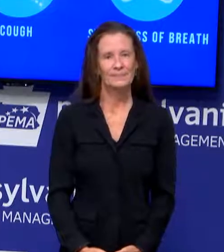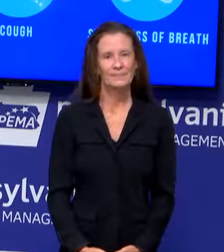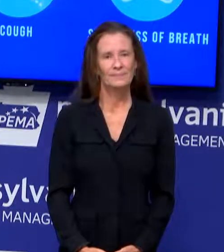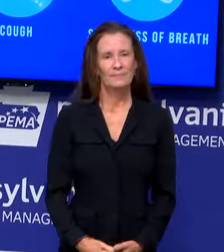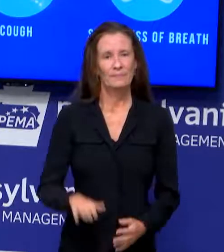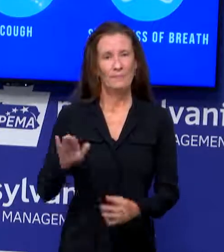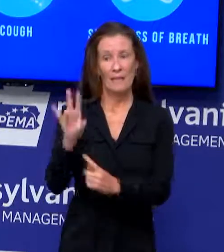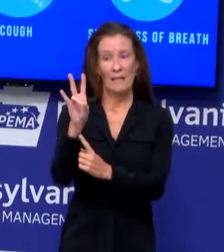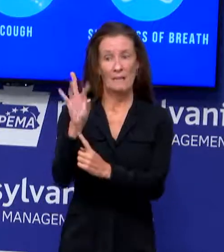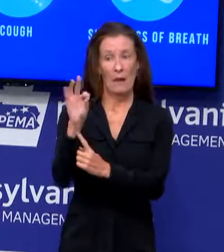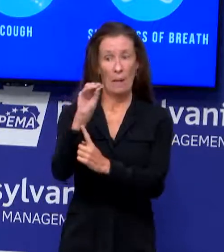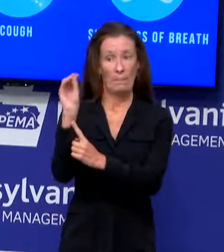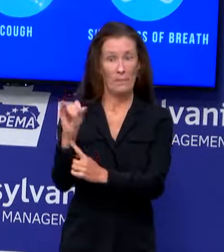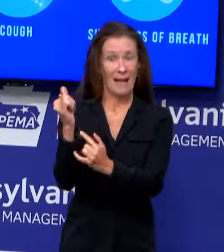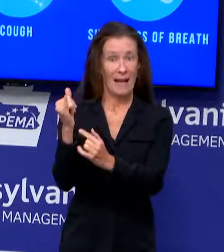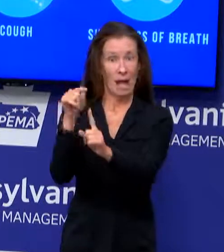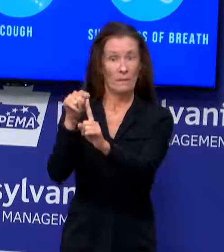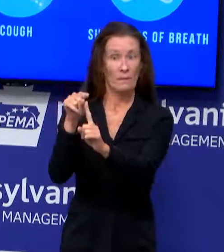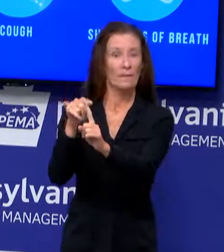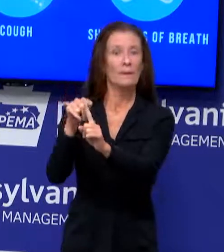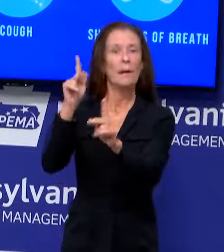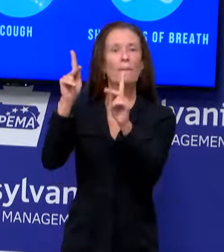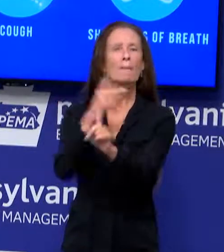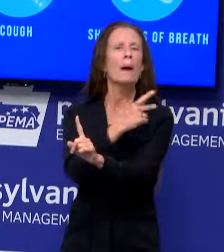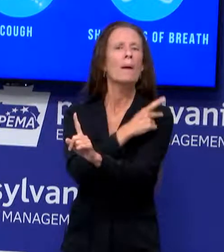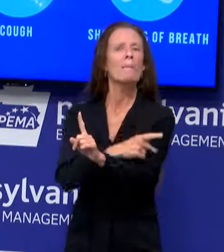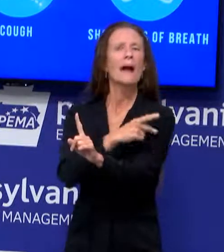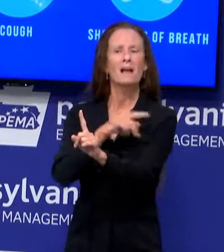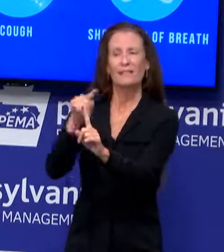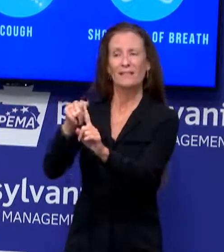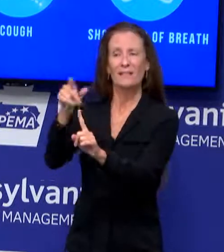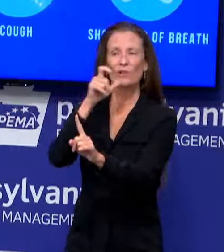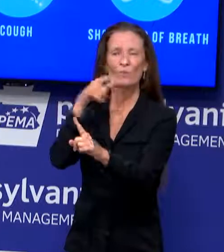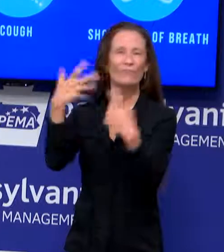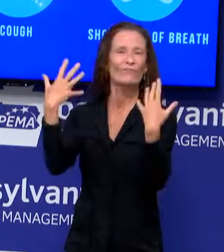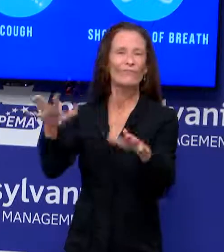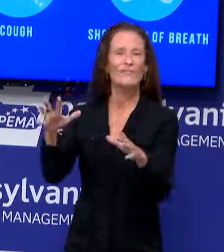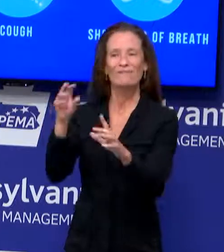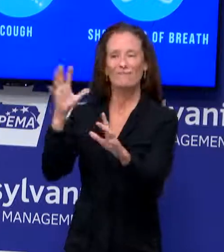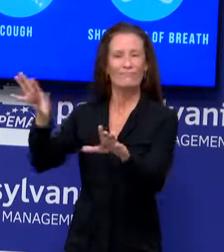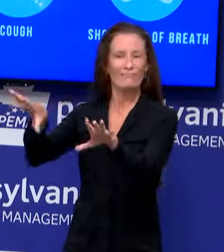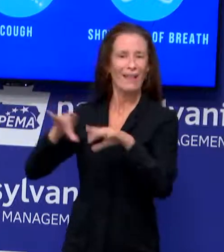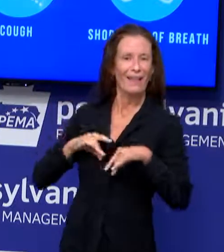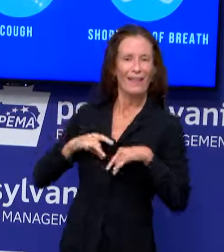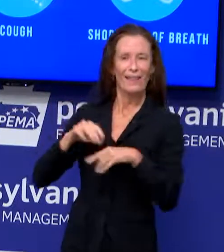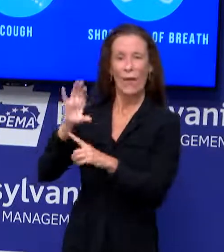79% of patients with COVID-19 are now considered recovered.